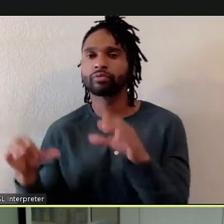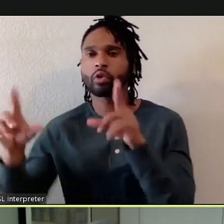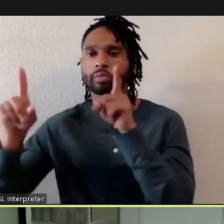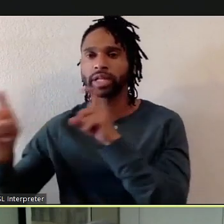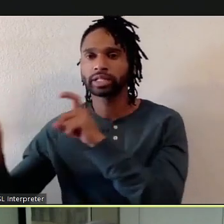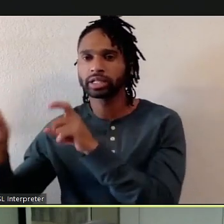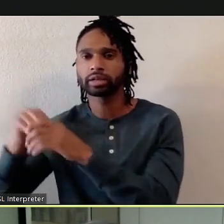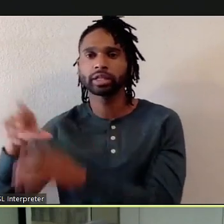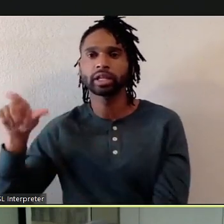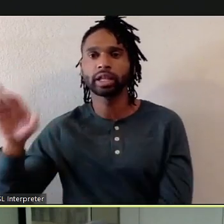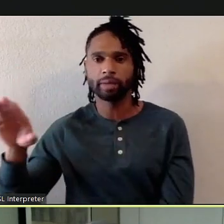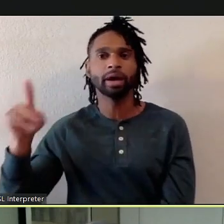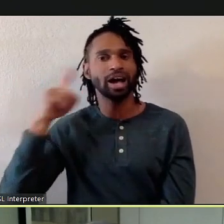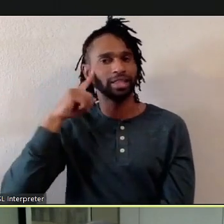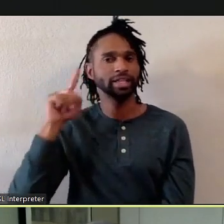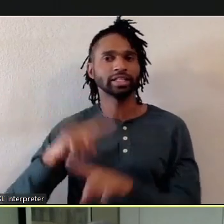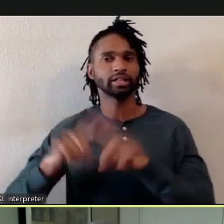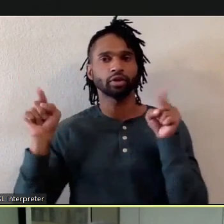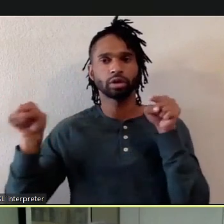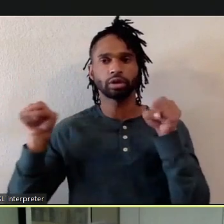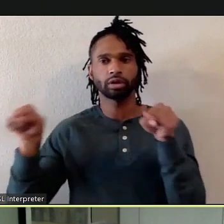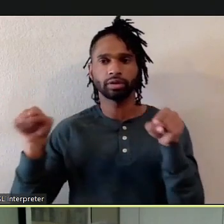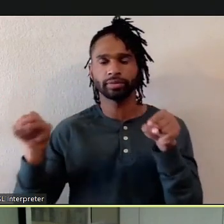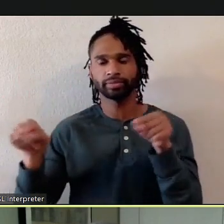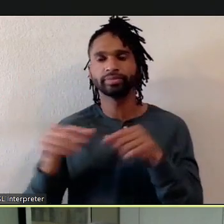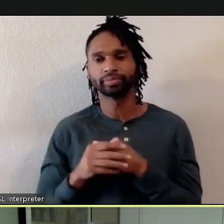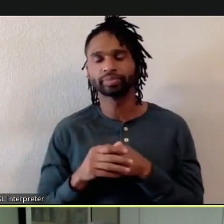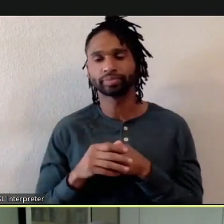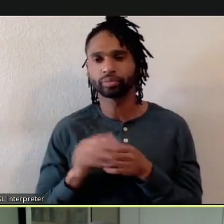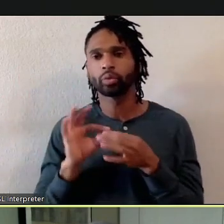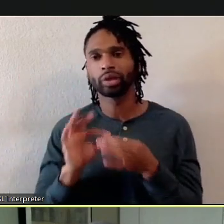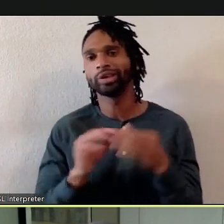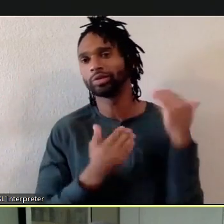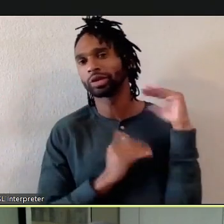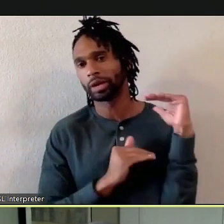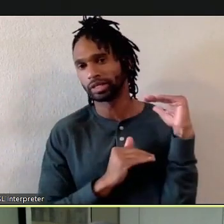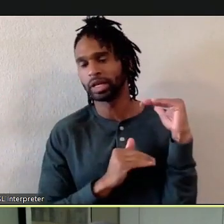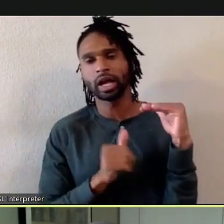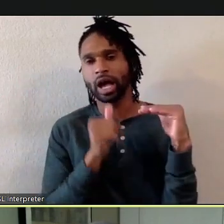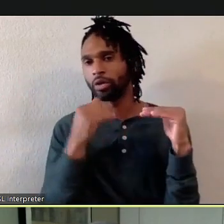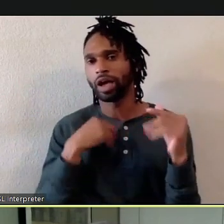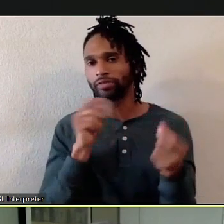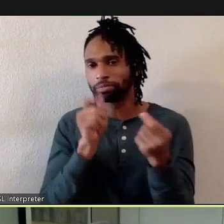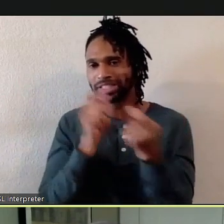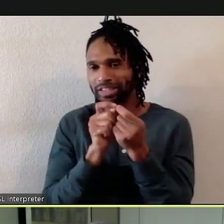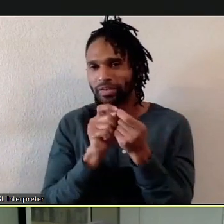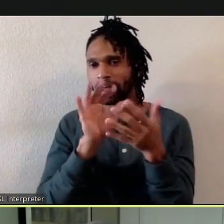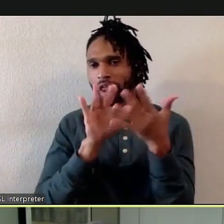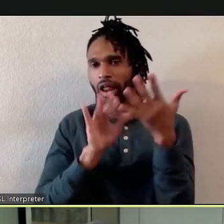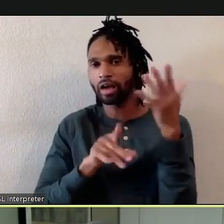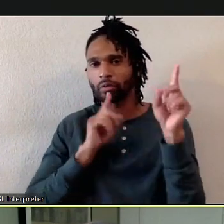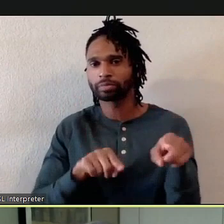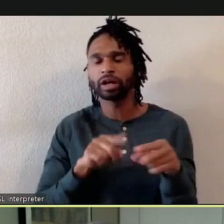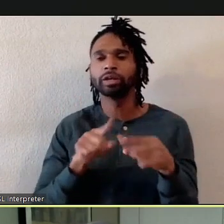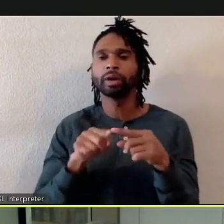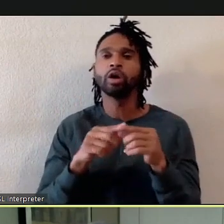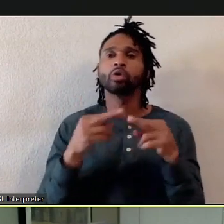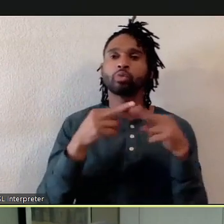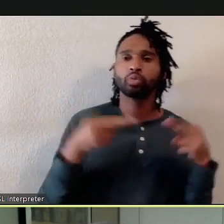So I think that there's sort of different questions about capacity, and I don't have the specifics about, you know, regional or